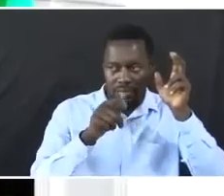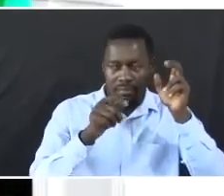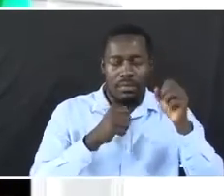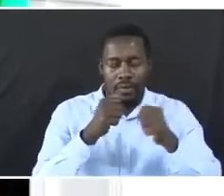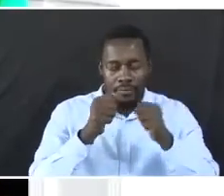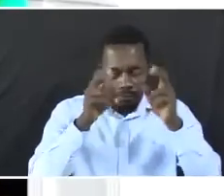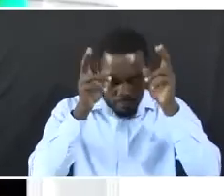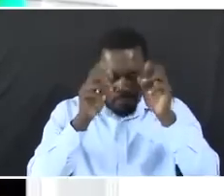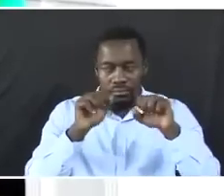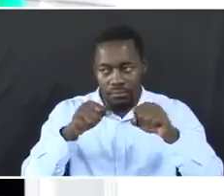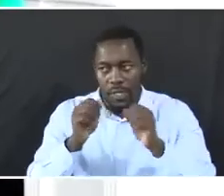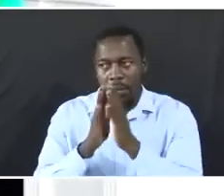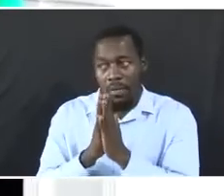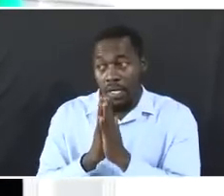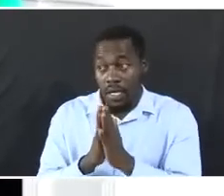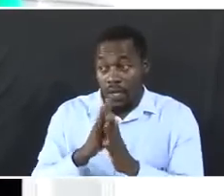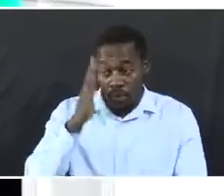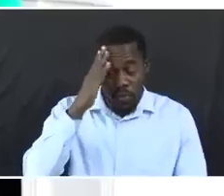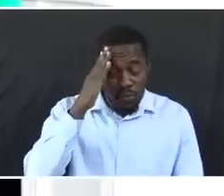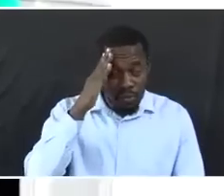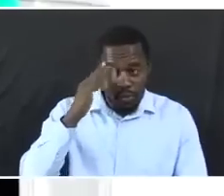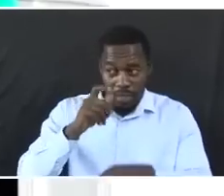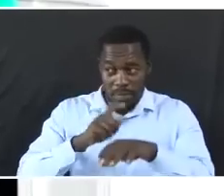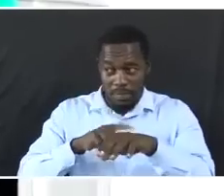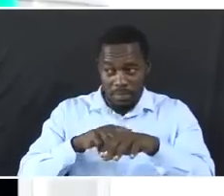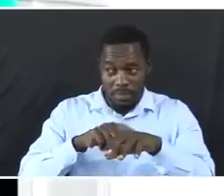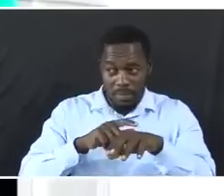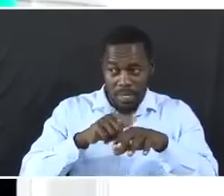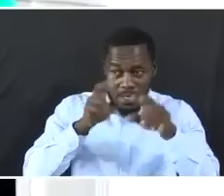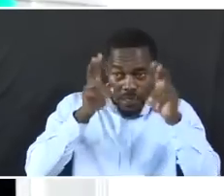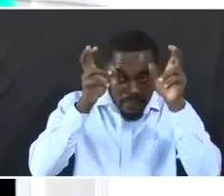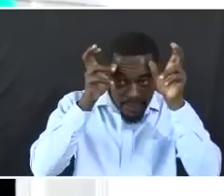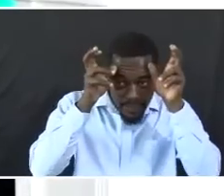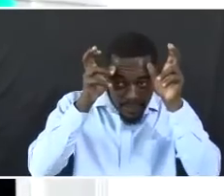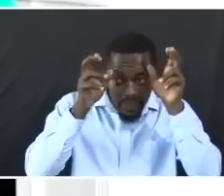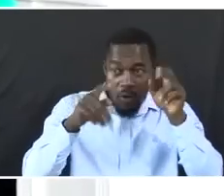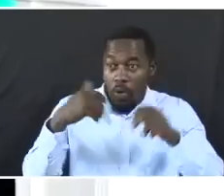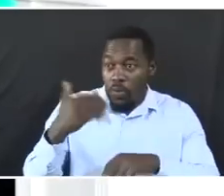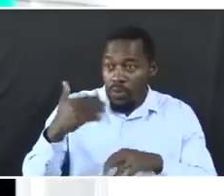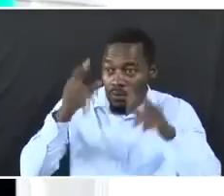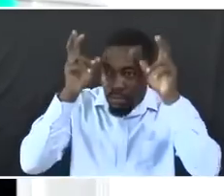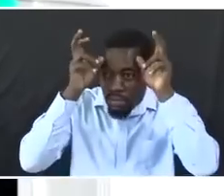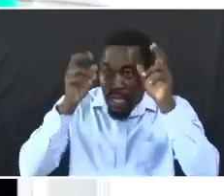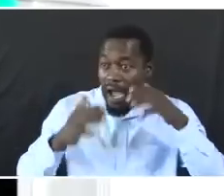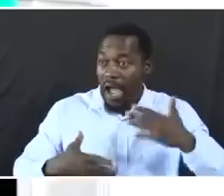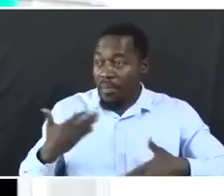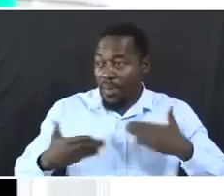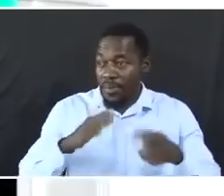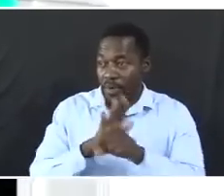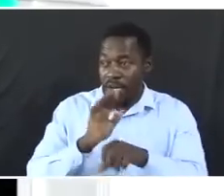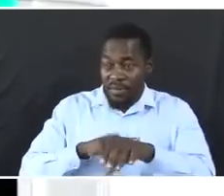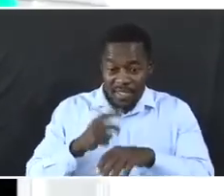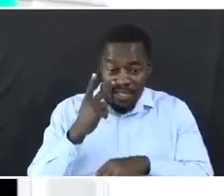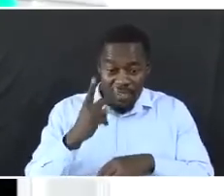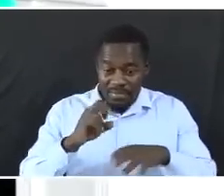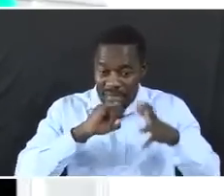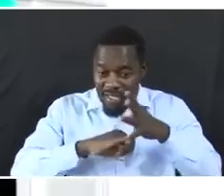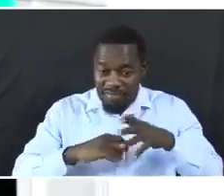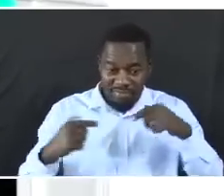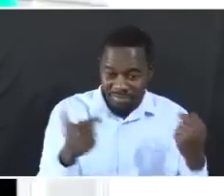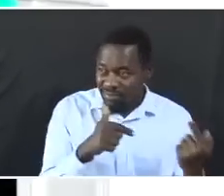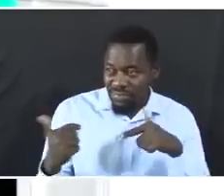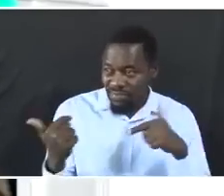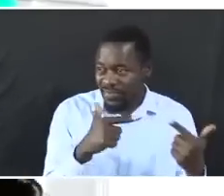You think the devil is happy when Mokoro picks his phone and say, Pastor, I miss you. You think the devil says, ha,